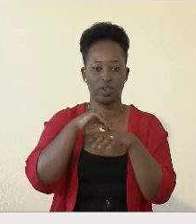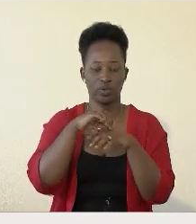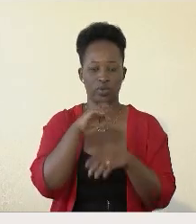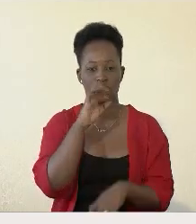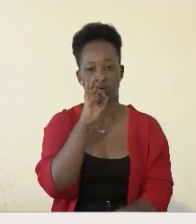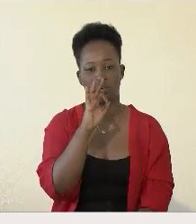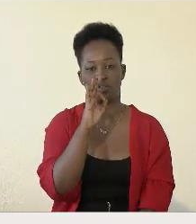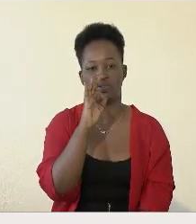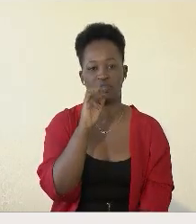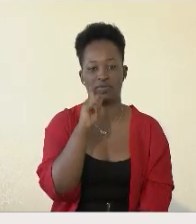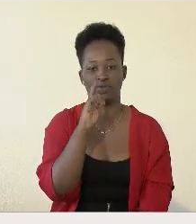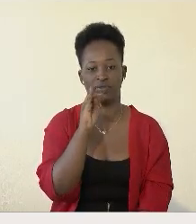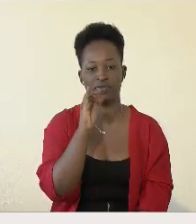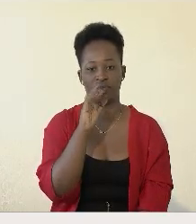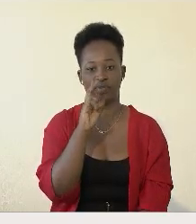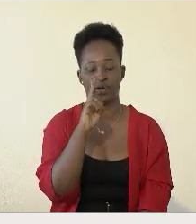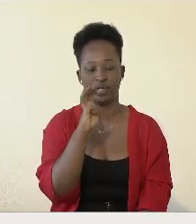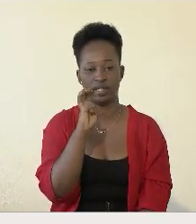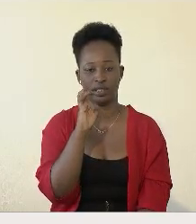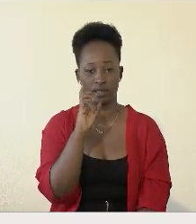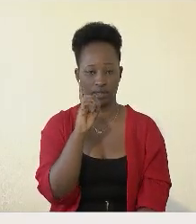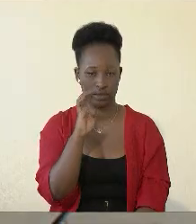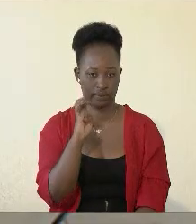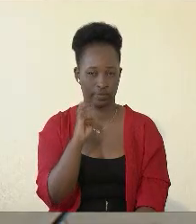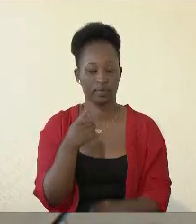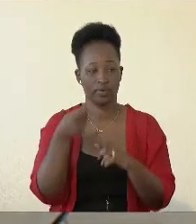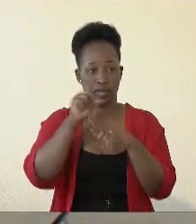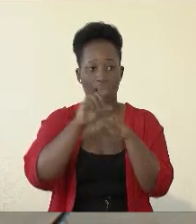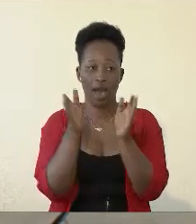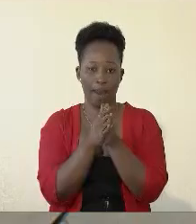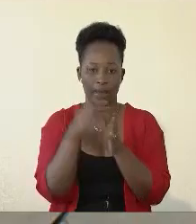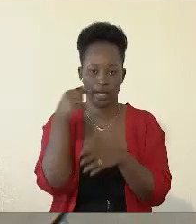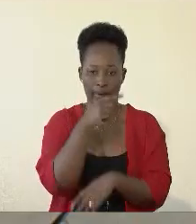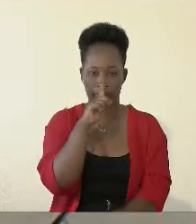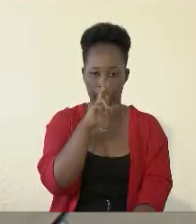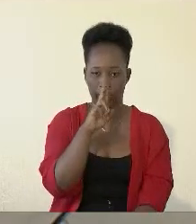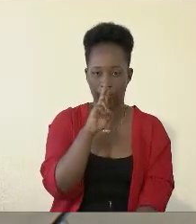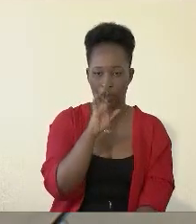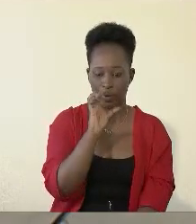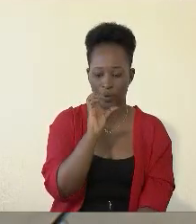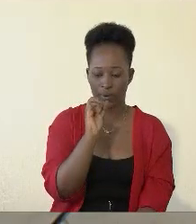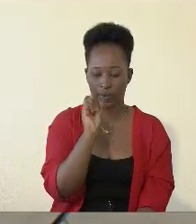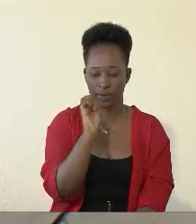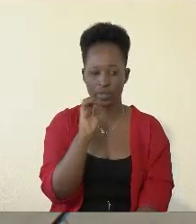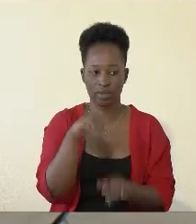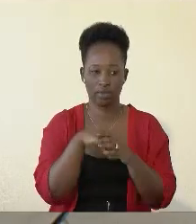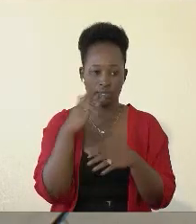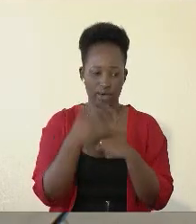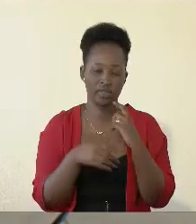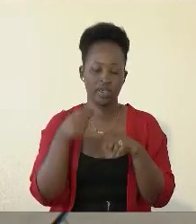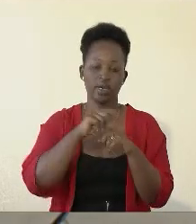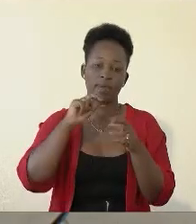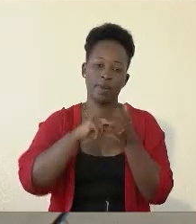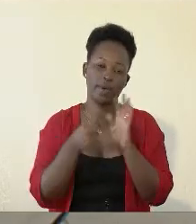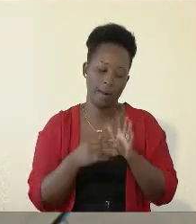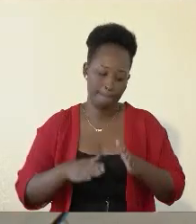will increase, as well as the glucose in the bloodstream also increase, all right? So it means that the body has to do by